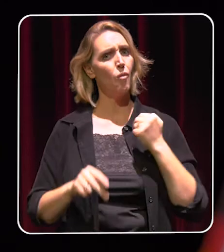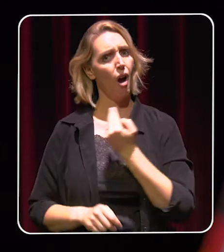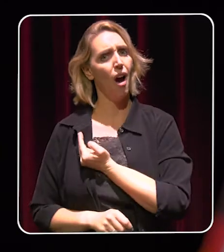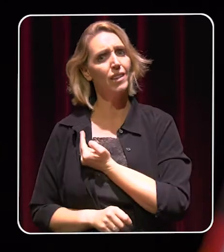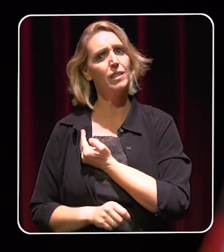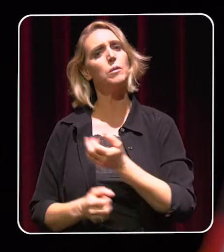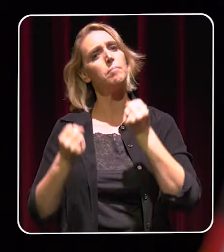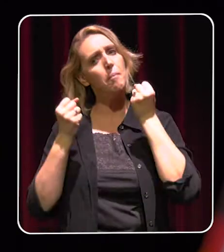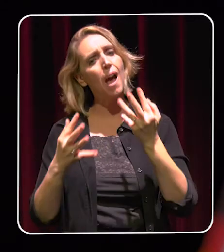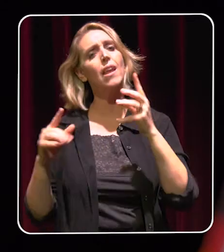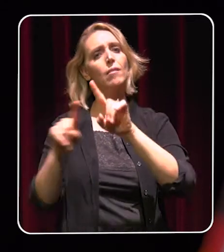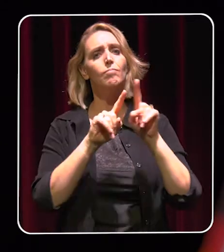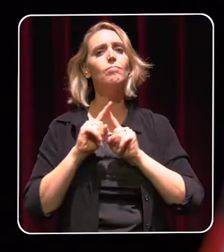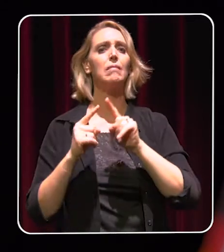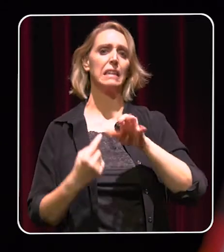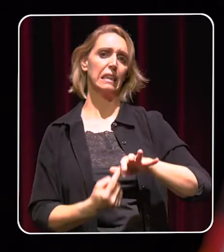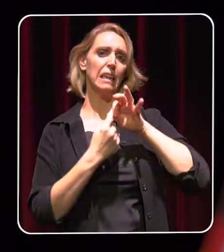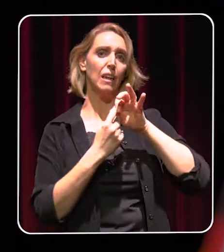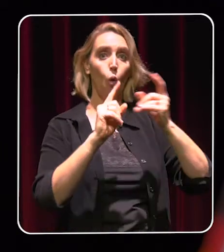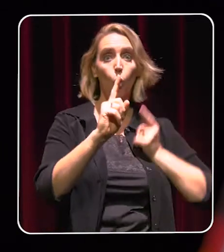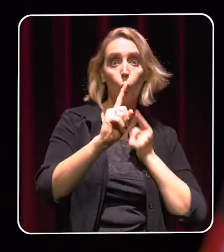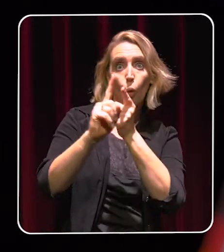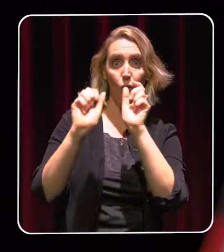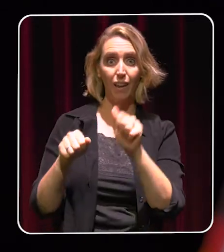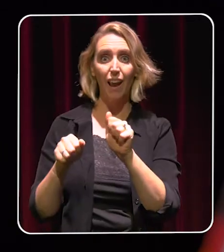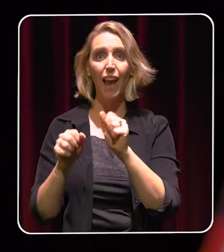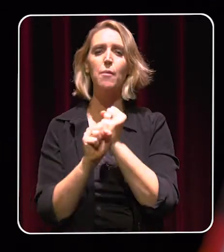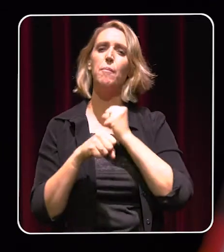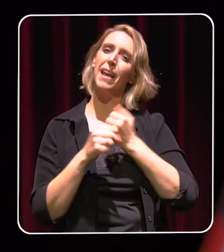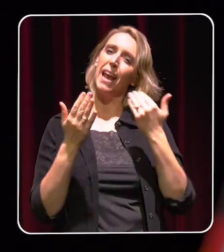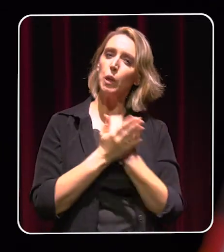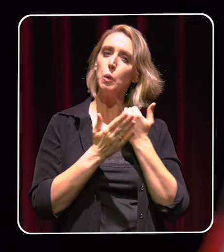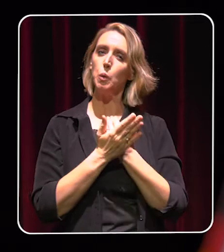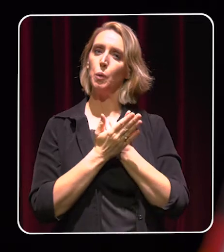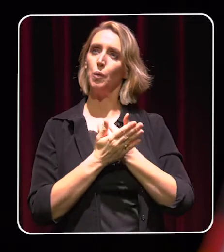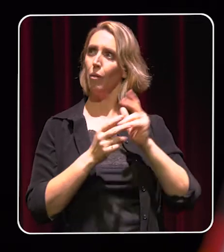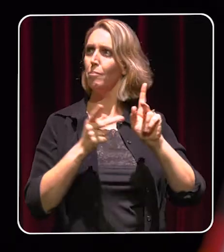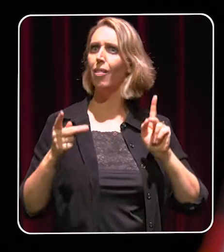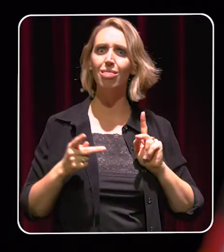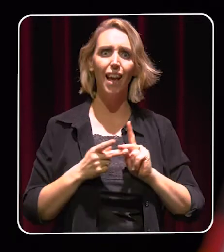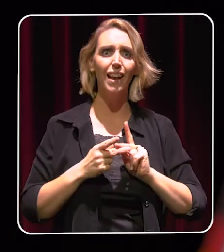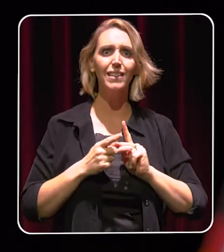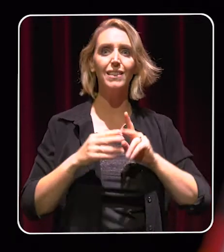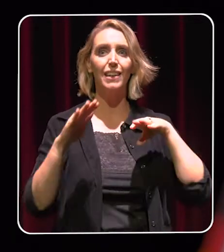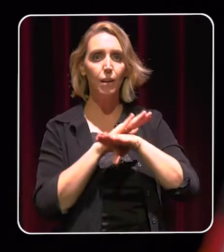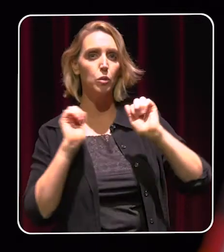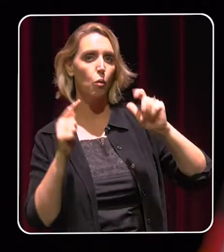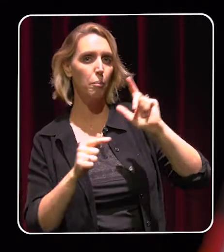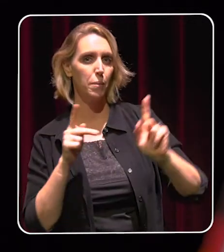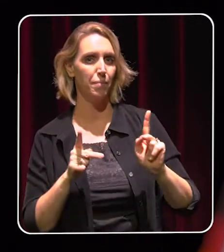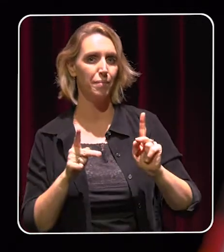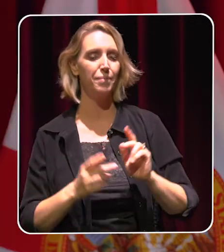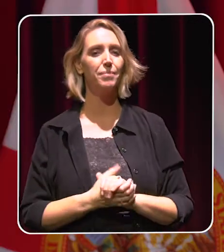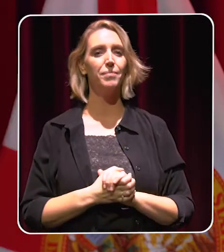St. Pete to address many needs, meet many goals, and create a vibrant and unique sense of place accessible to